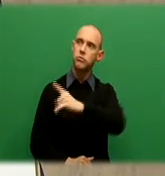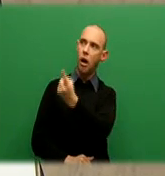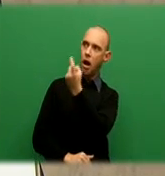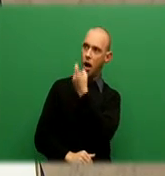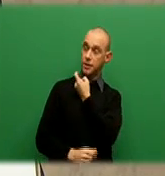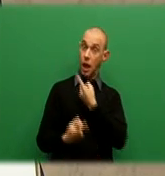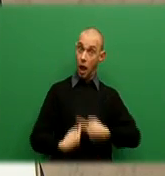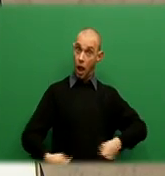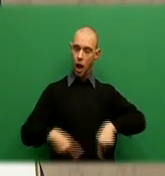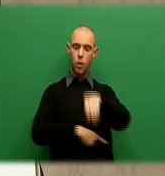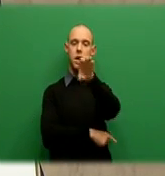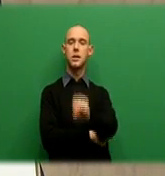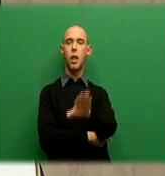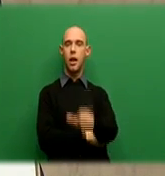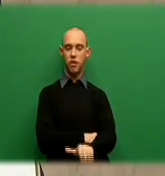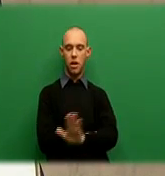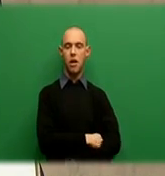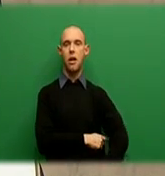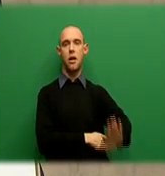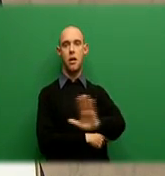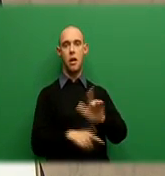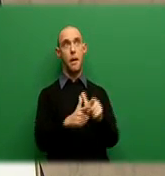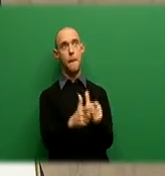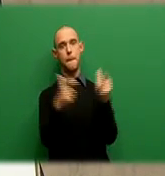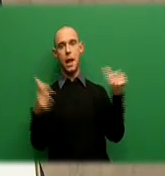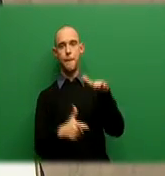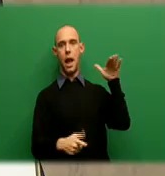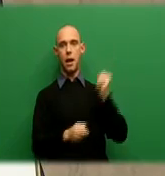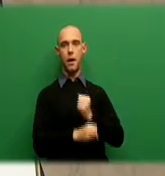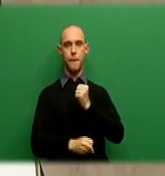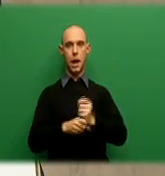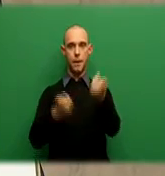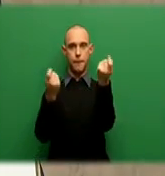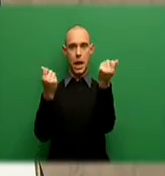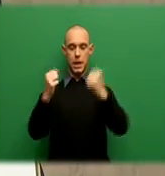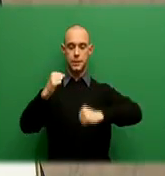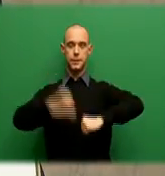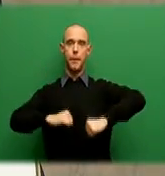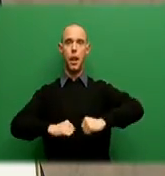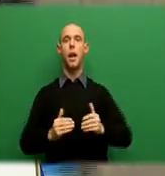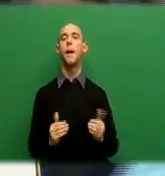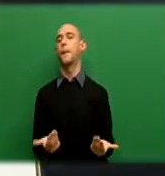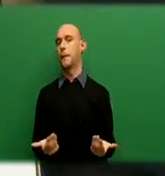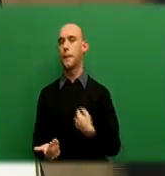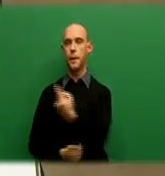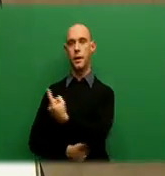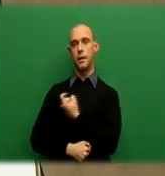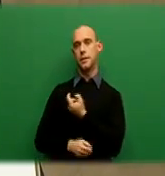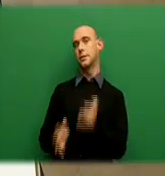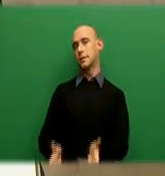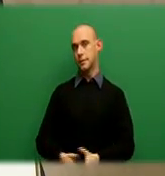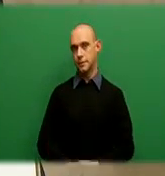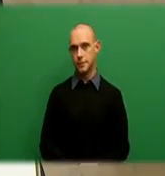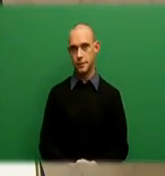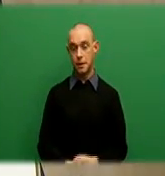our role, and in particular, how we deal with this pressure of needing to make sure that